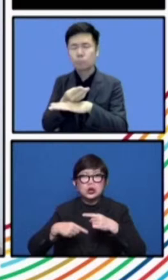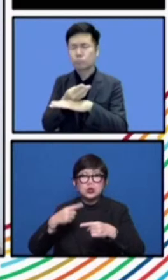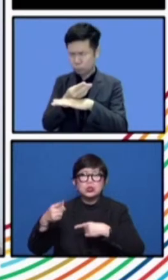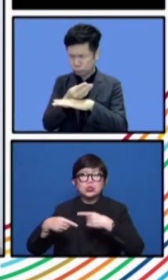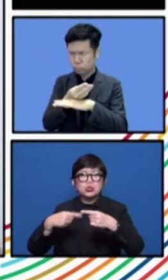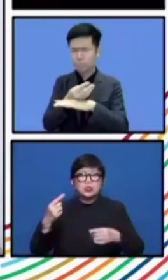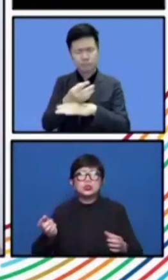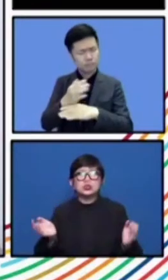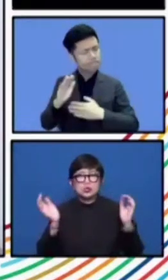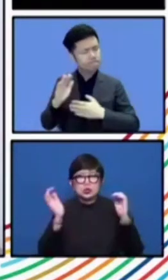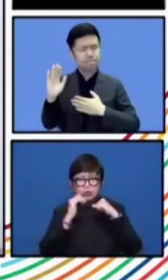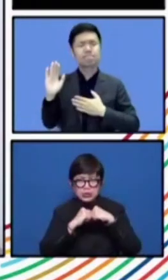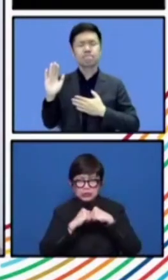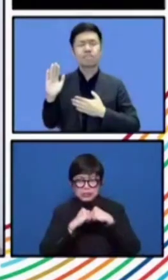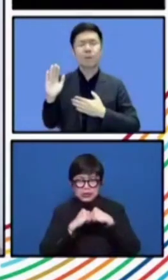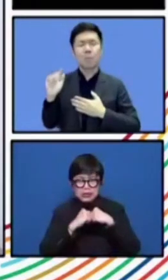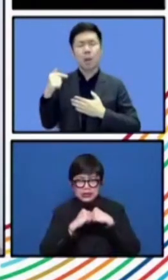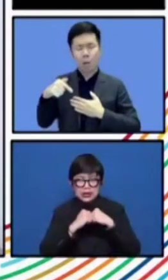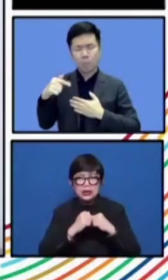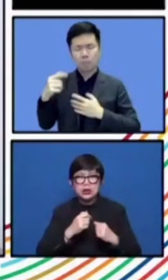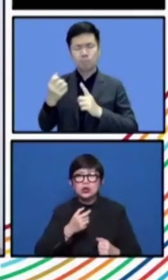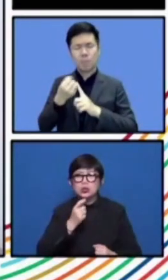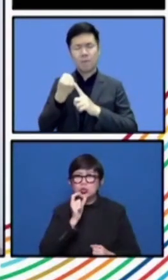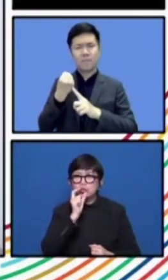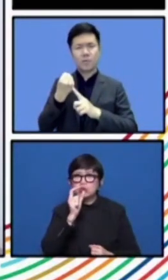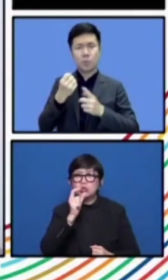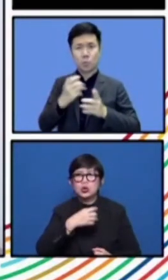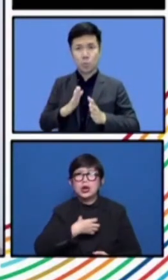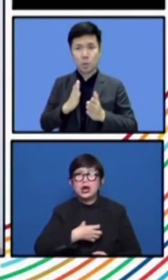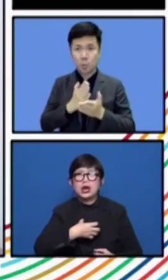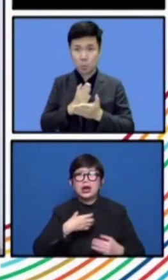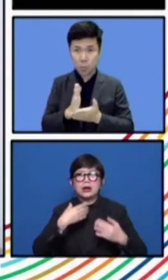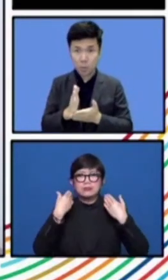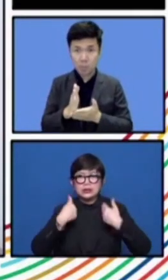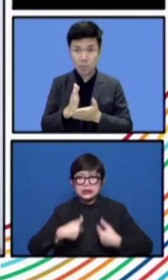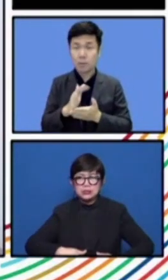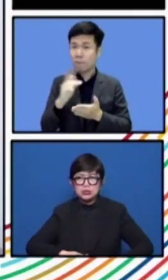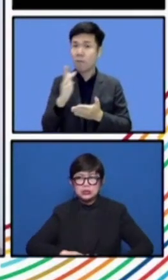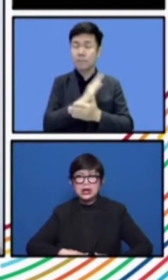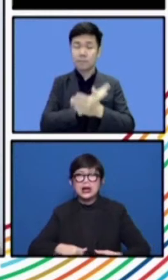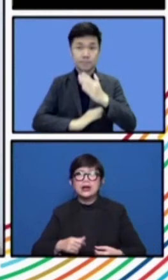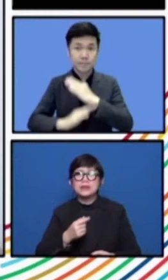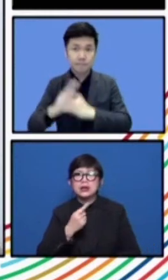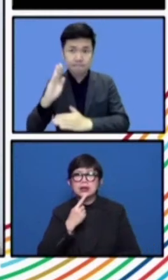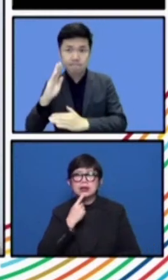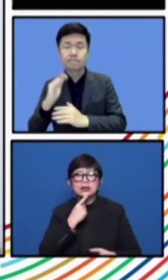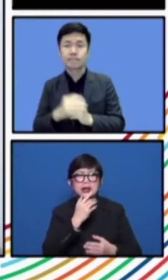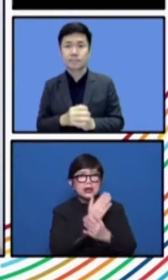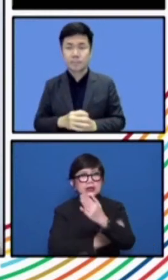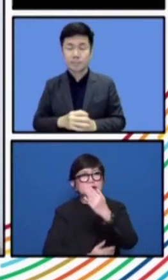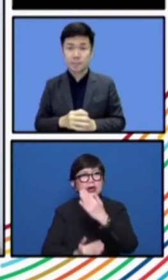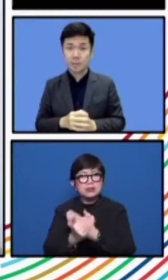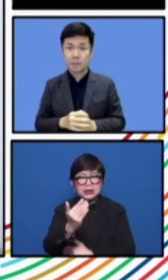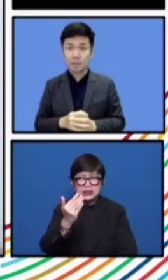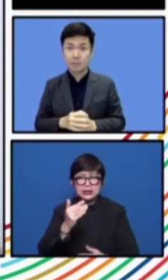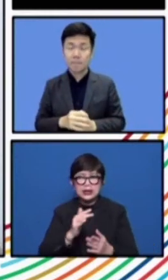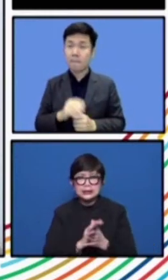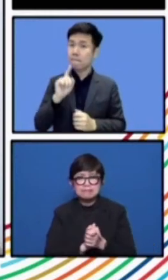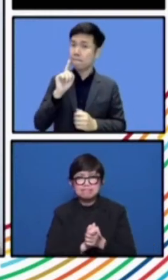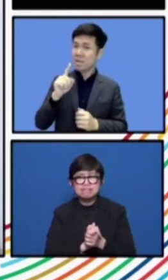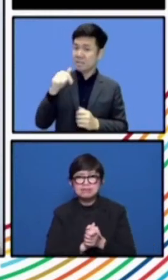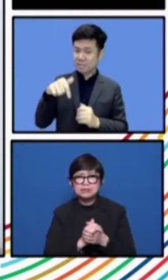obligations namely those in relation to persons with disabilities this constitutional provision